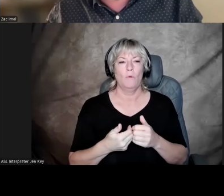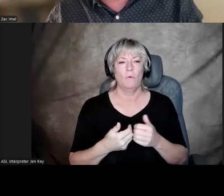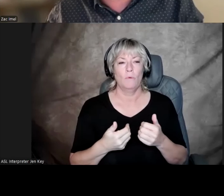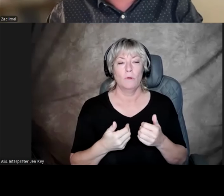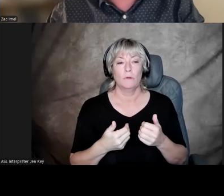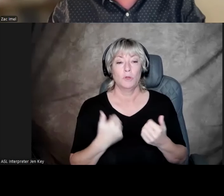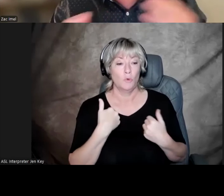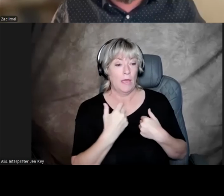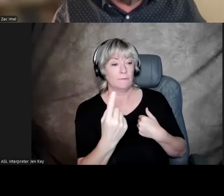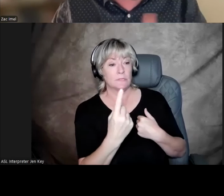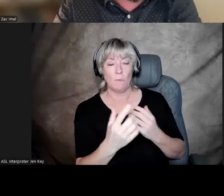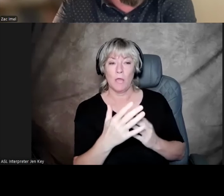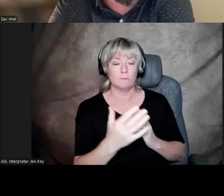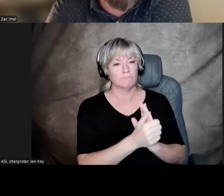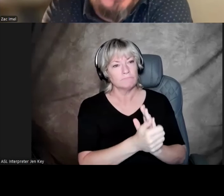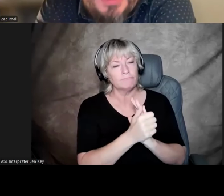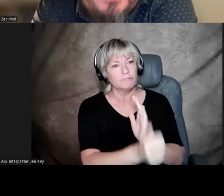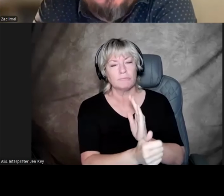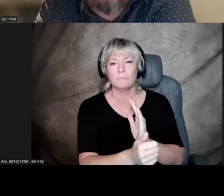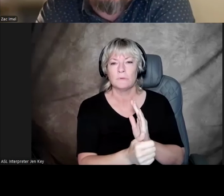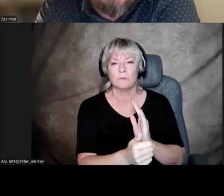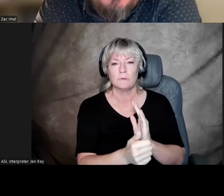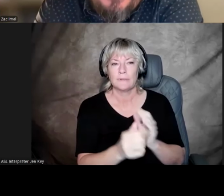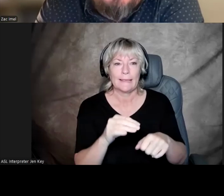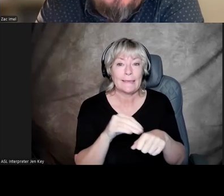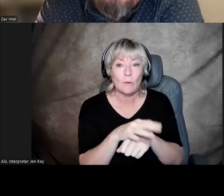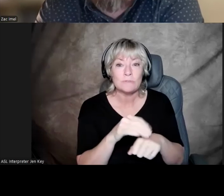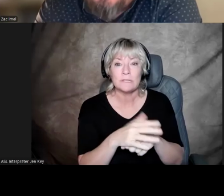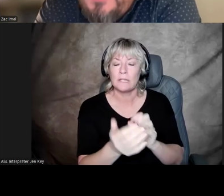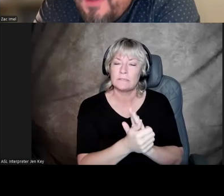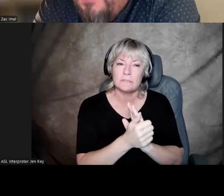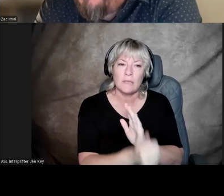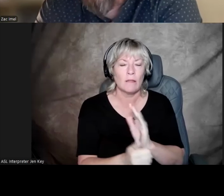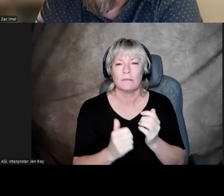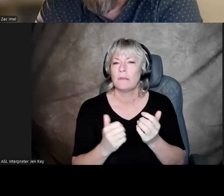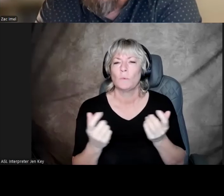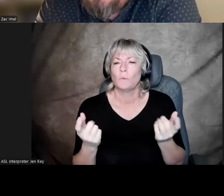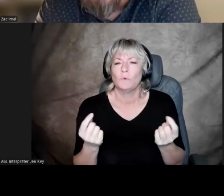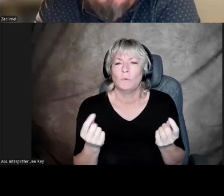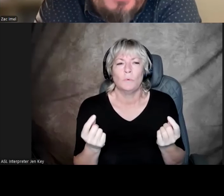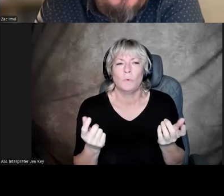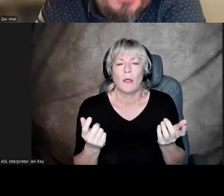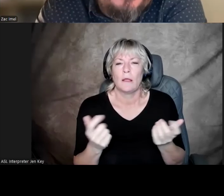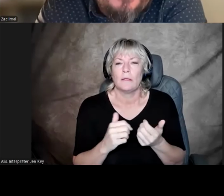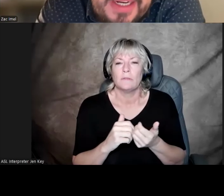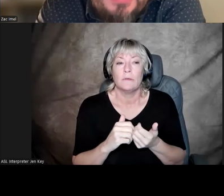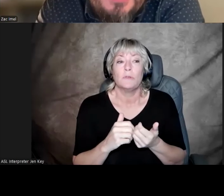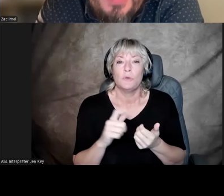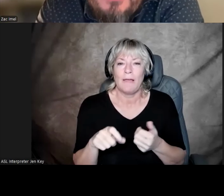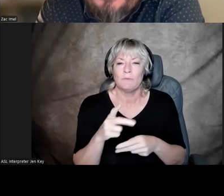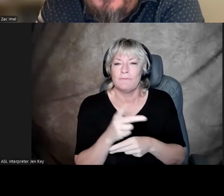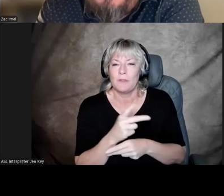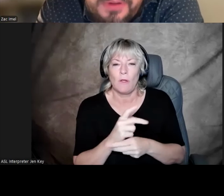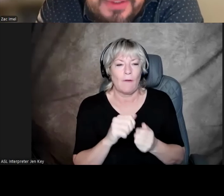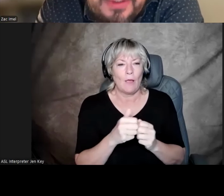highly skilled really in anything, but particularly in counseling? And so what do you do? Well, you have to figure out a way to select and